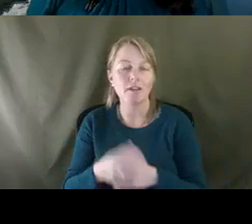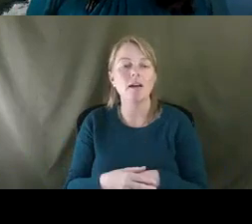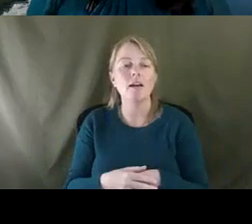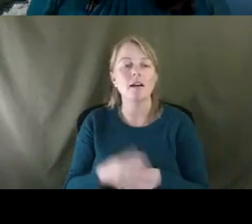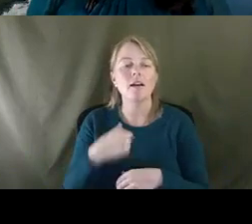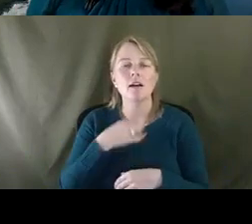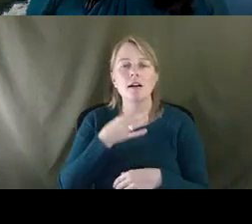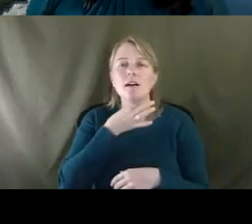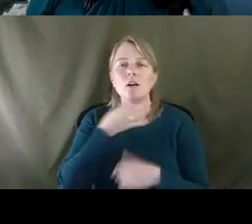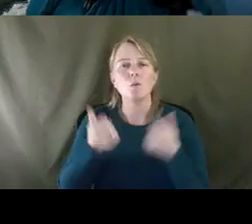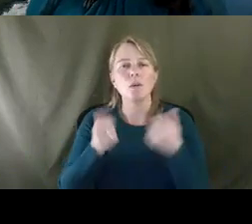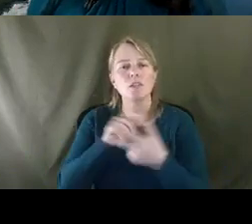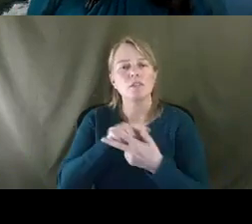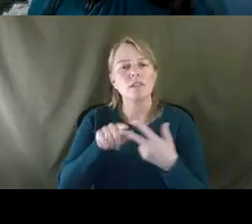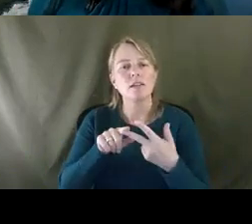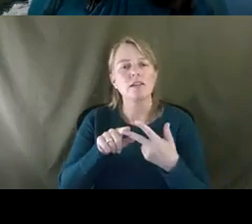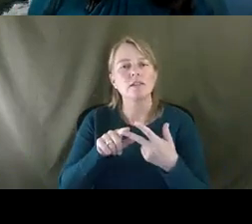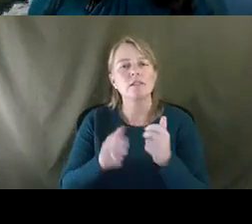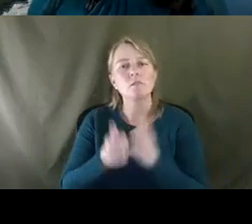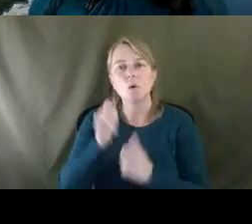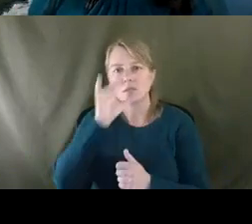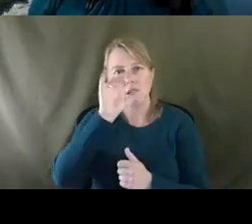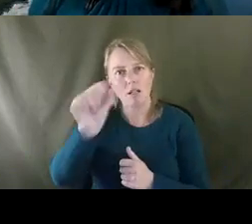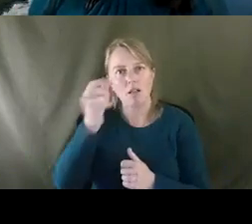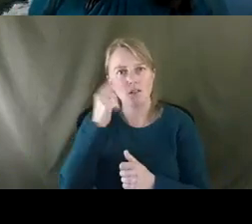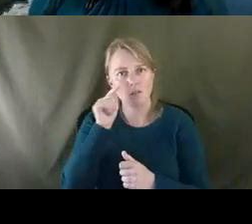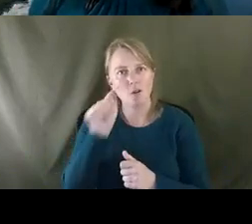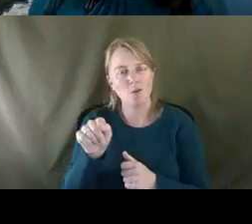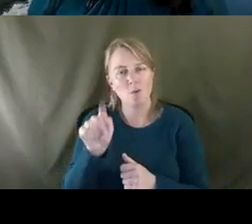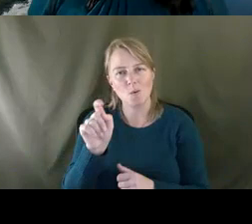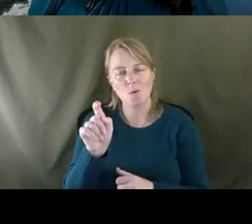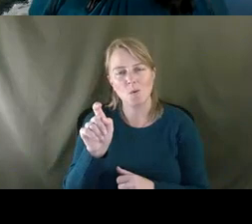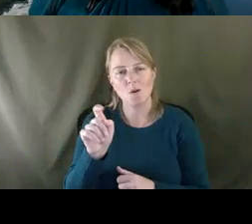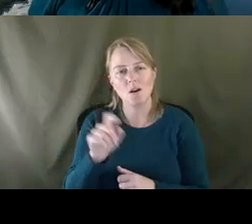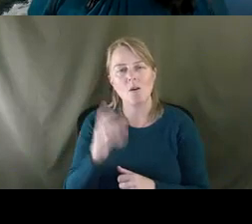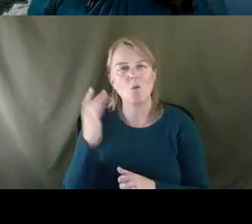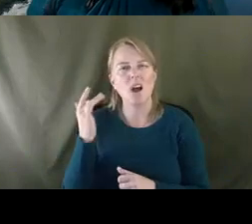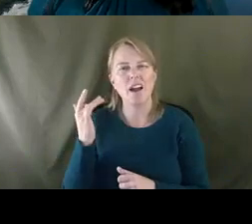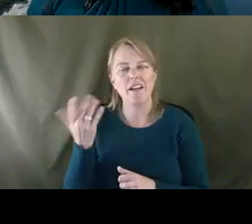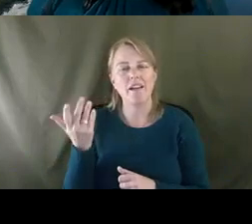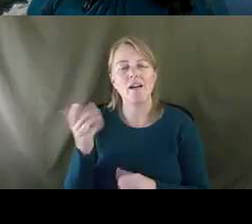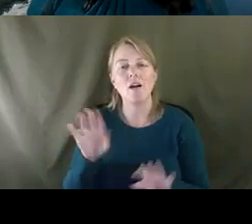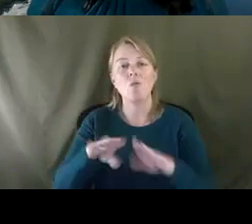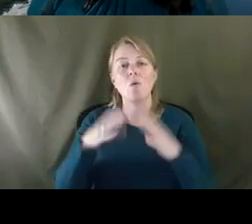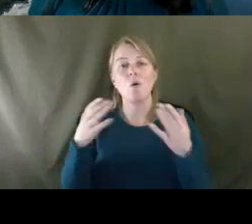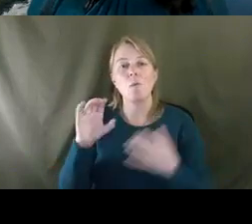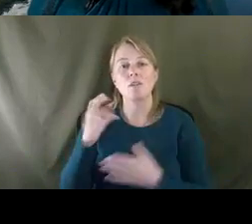to know which of these was the most compelling for you from where you're sitting right now and why. We're going to open up the chat and you can go ahead